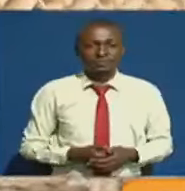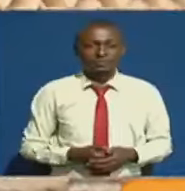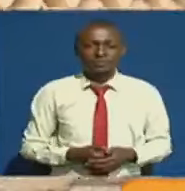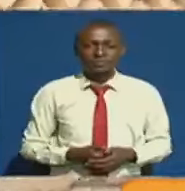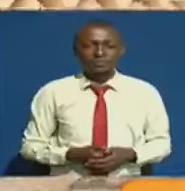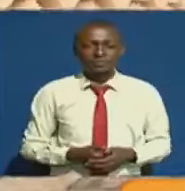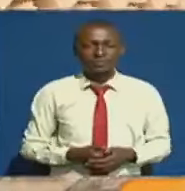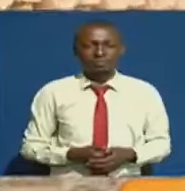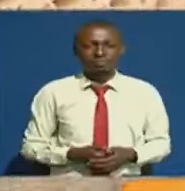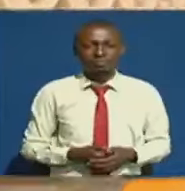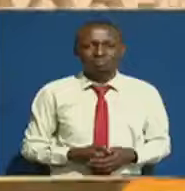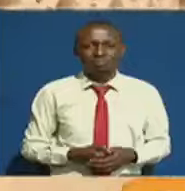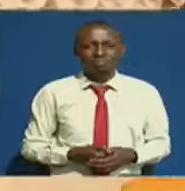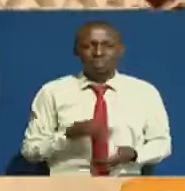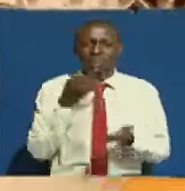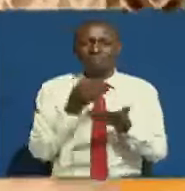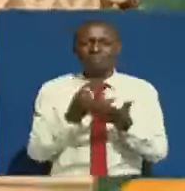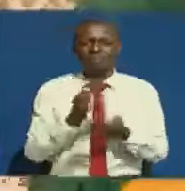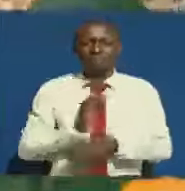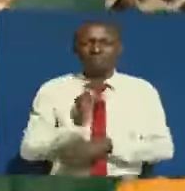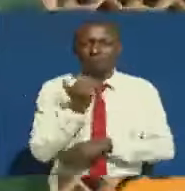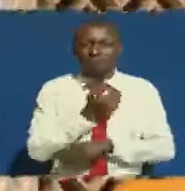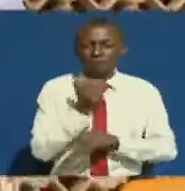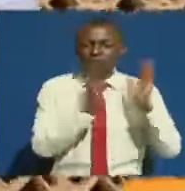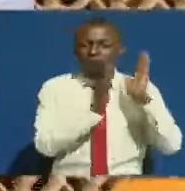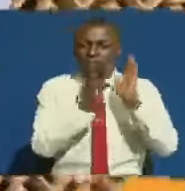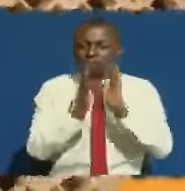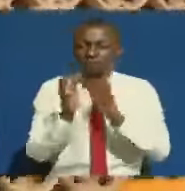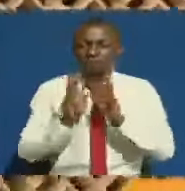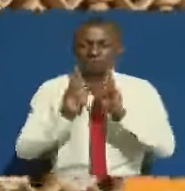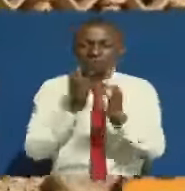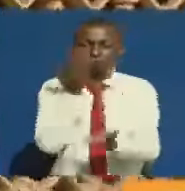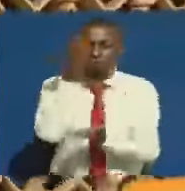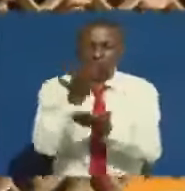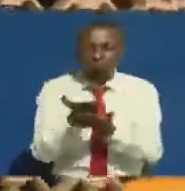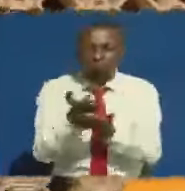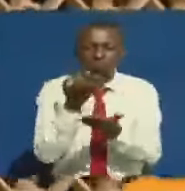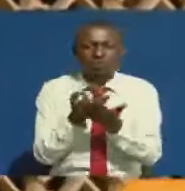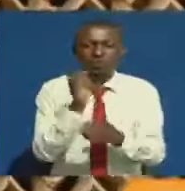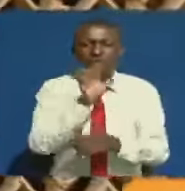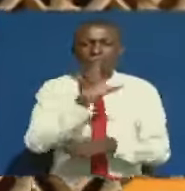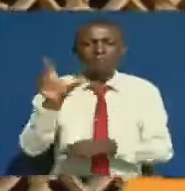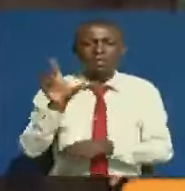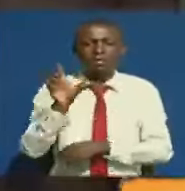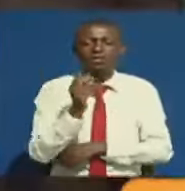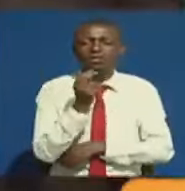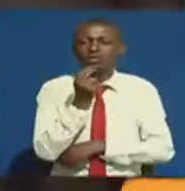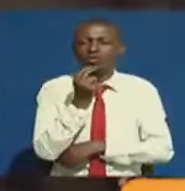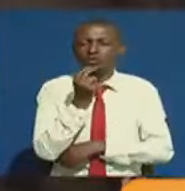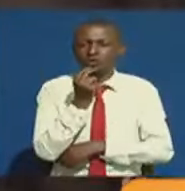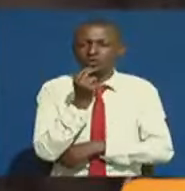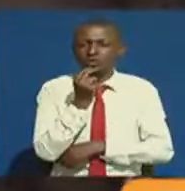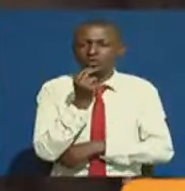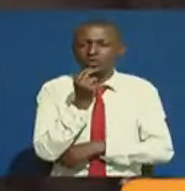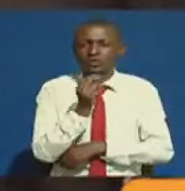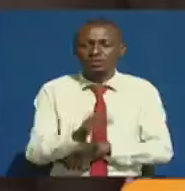last. You are here. As the Finance Committee prepares to table their report on the Finance Bill Tuesday,